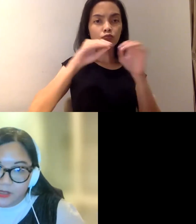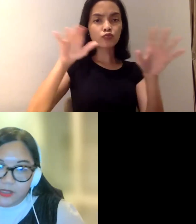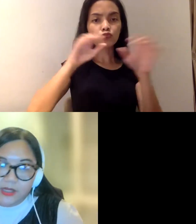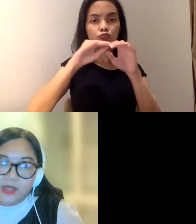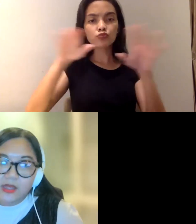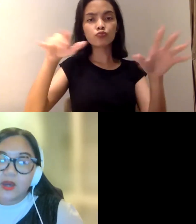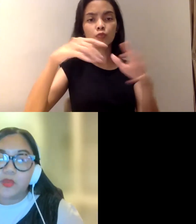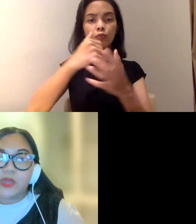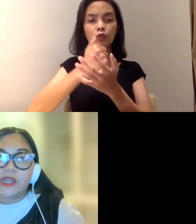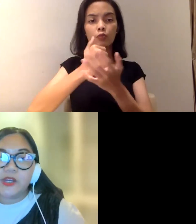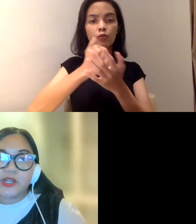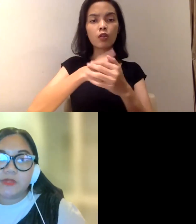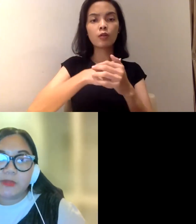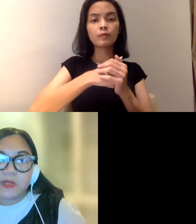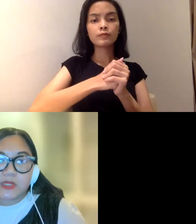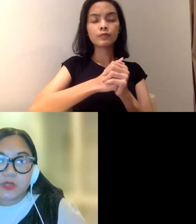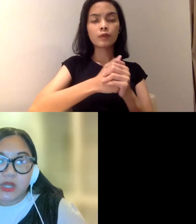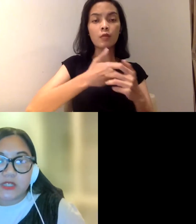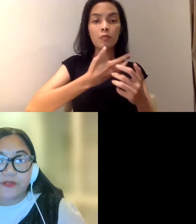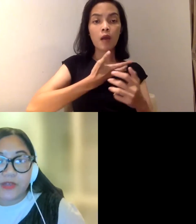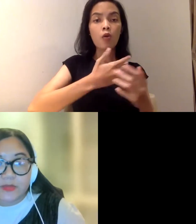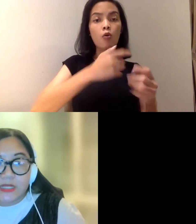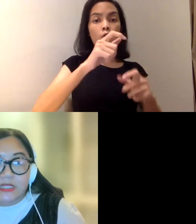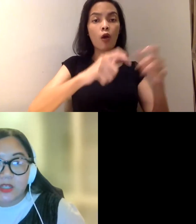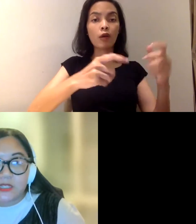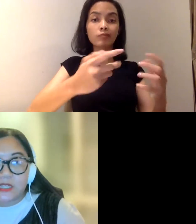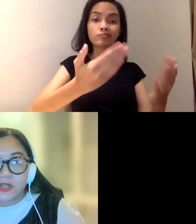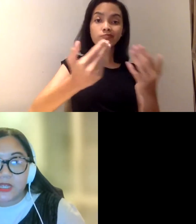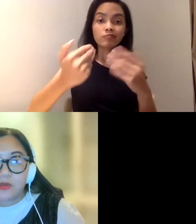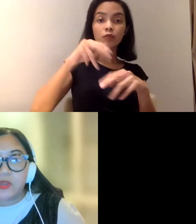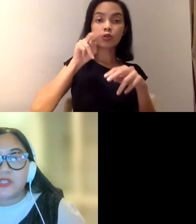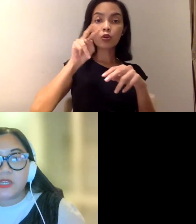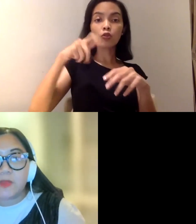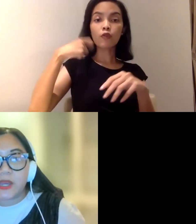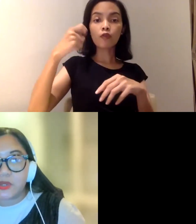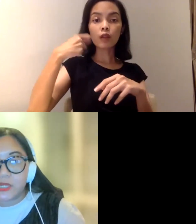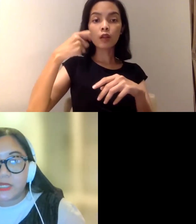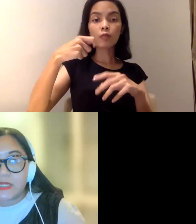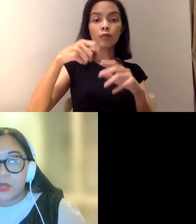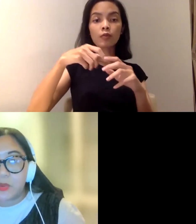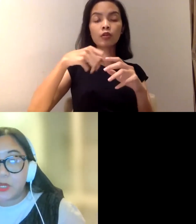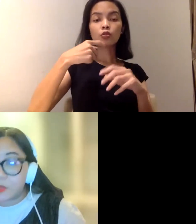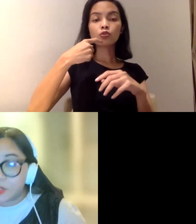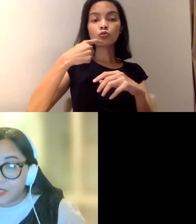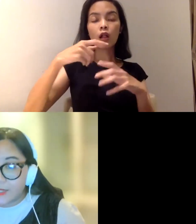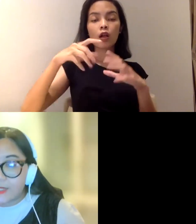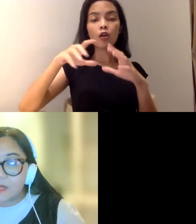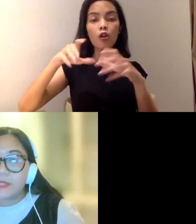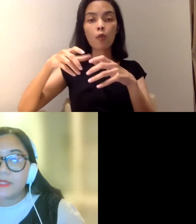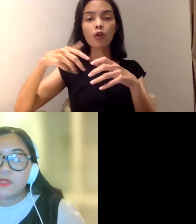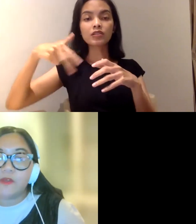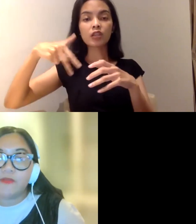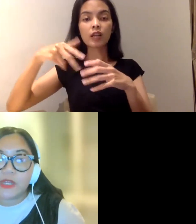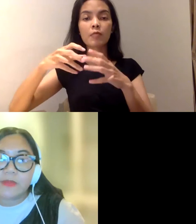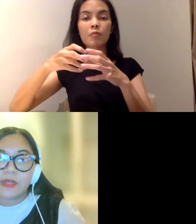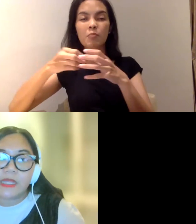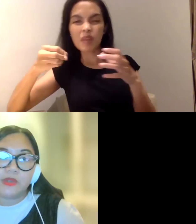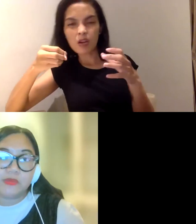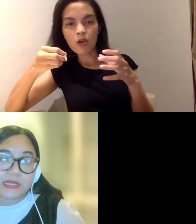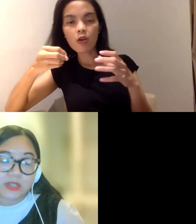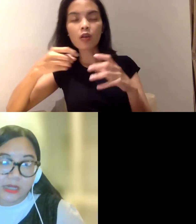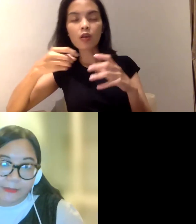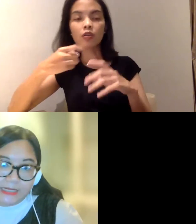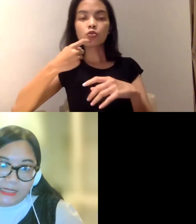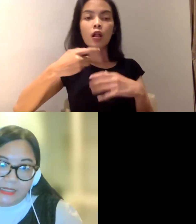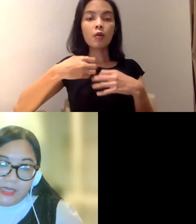possible. We encourage people to watch the films in solidarity with gender minorities and queer communities in places where freedom and equal